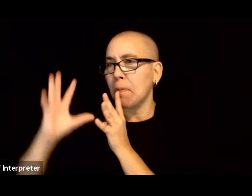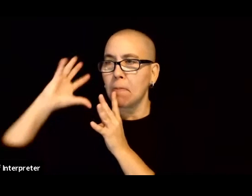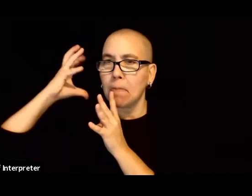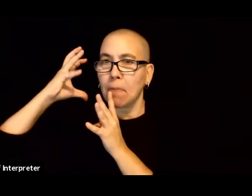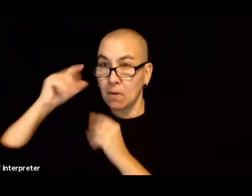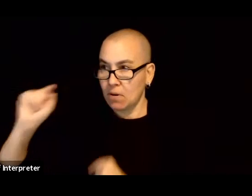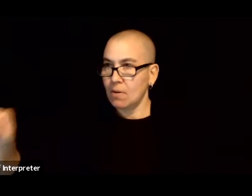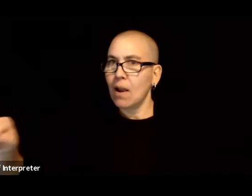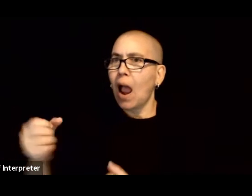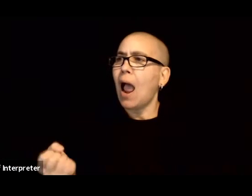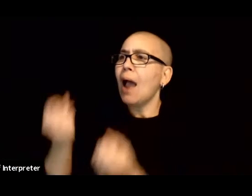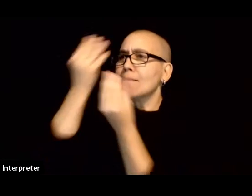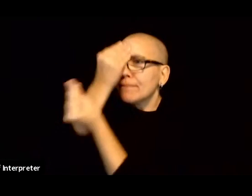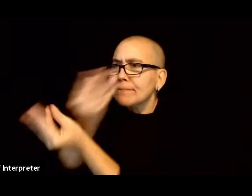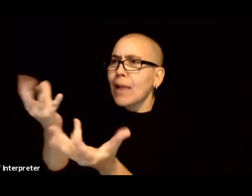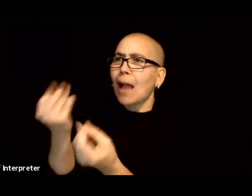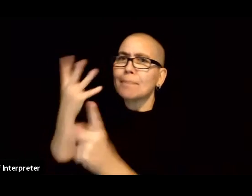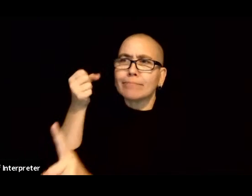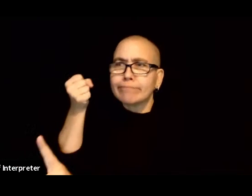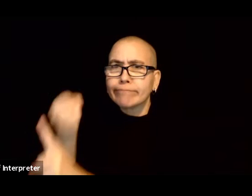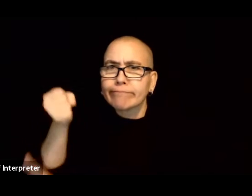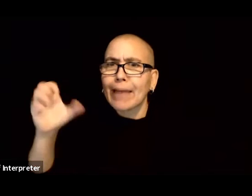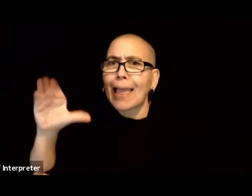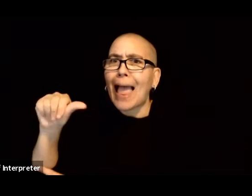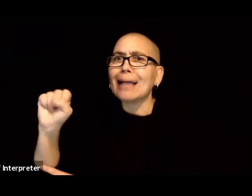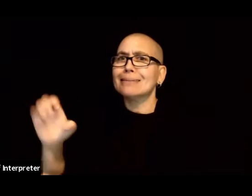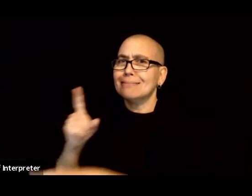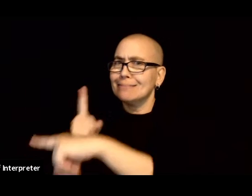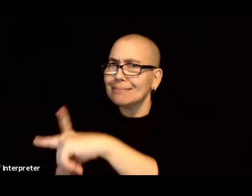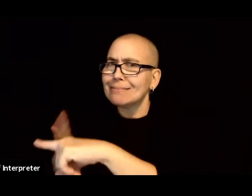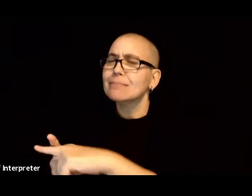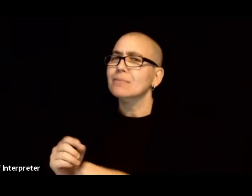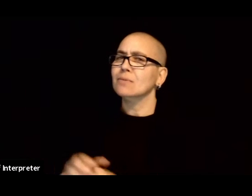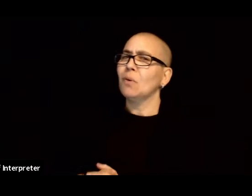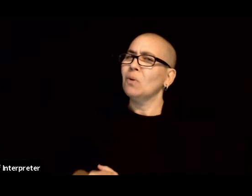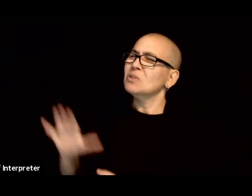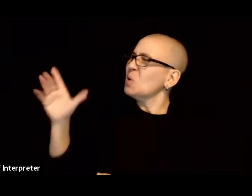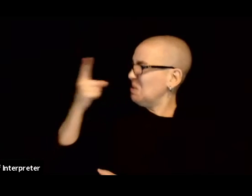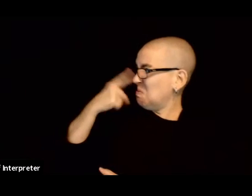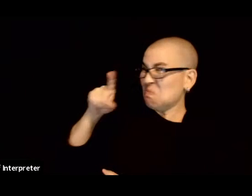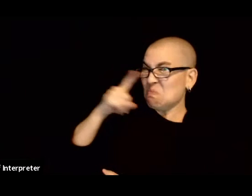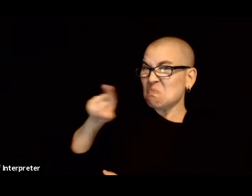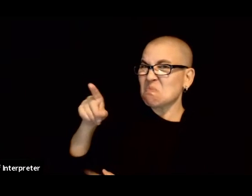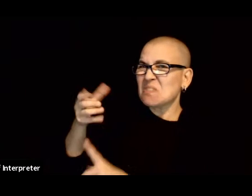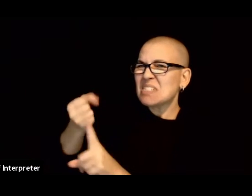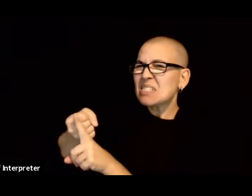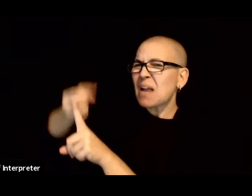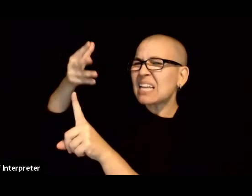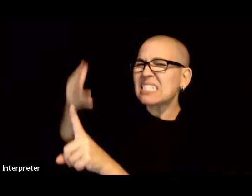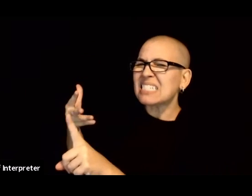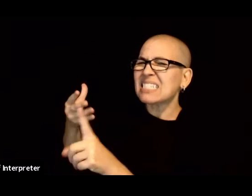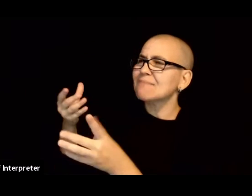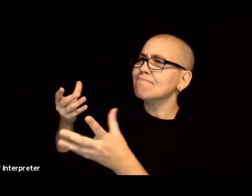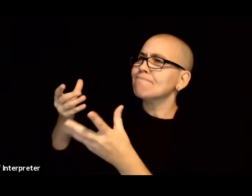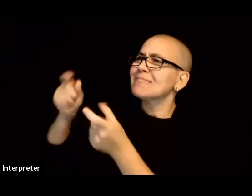hospitals. Can you share with us more about detail about East African community, especially Somali community? How many